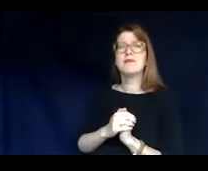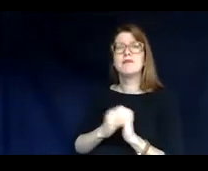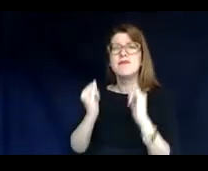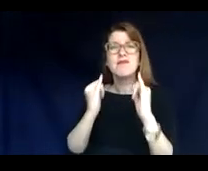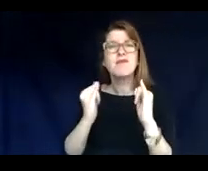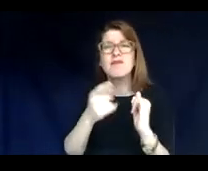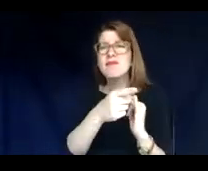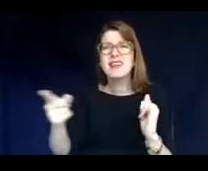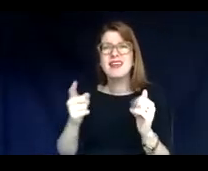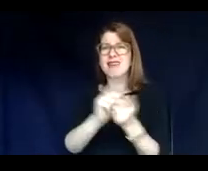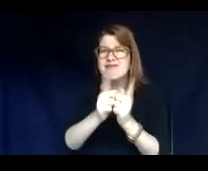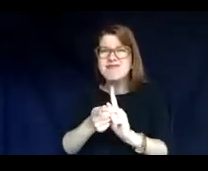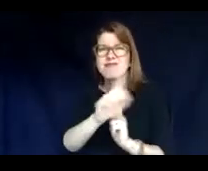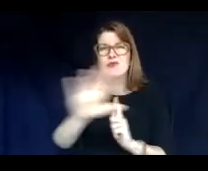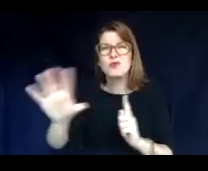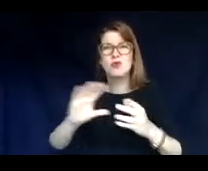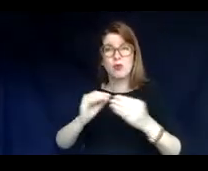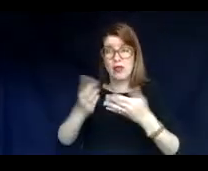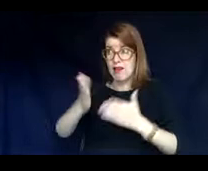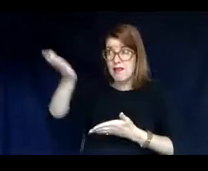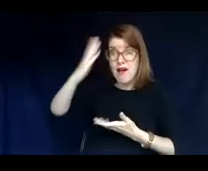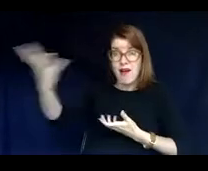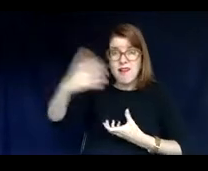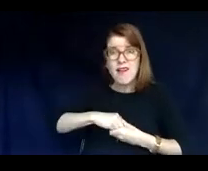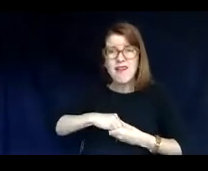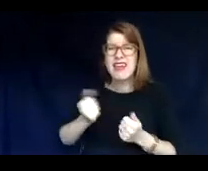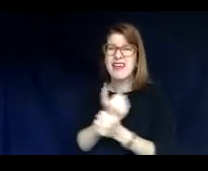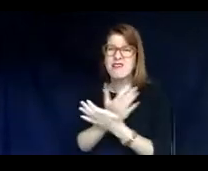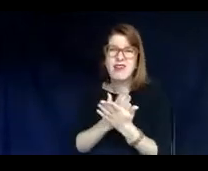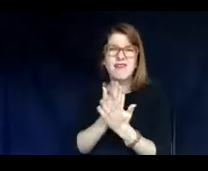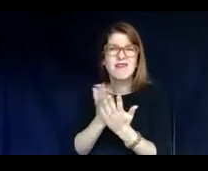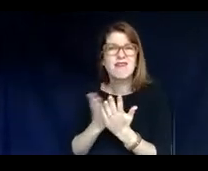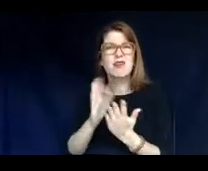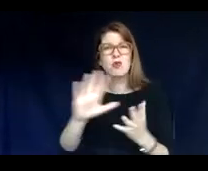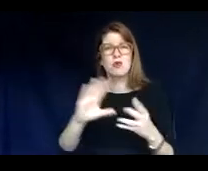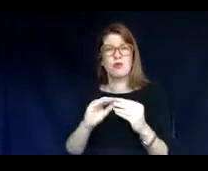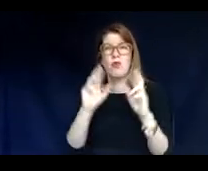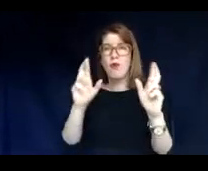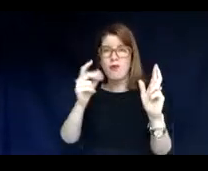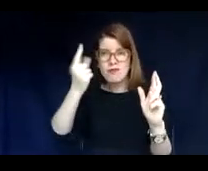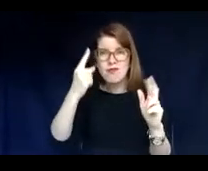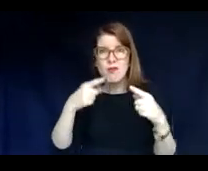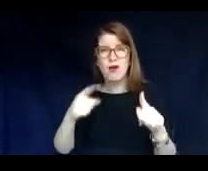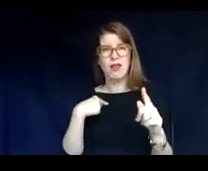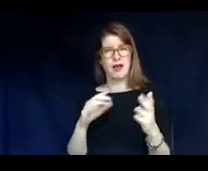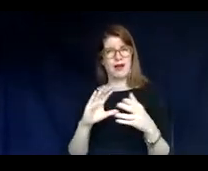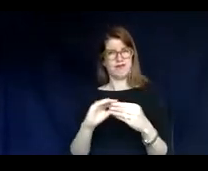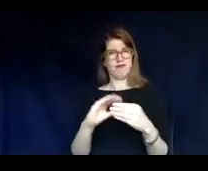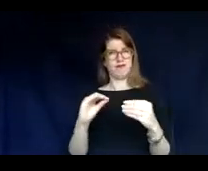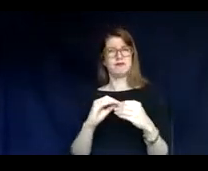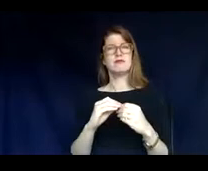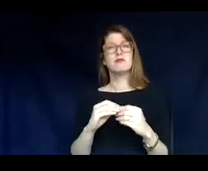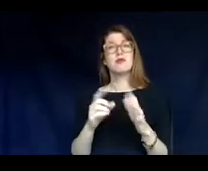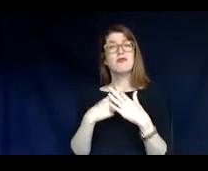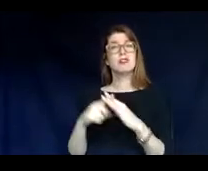your story by letting God fully into it, your whole story. And I hope you'll see that as I share mine. You see, I originally moved to